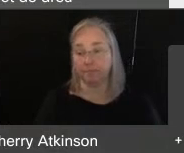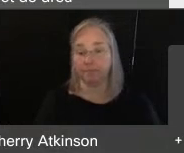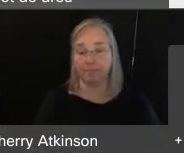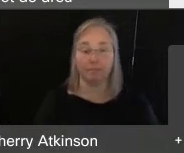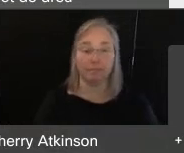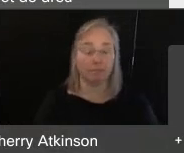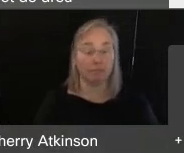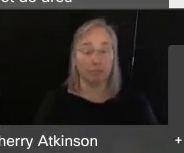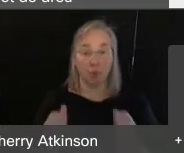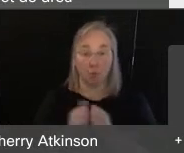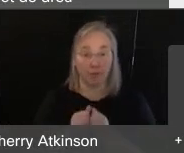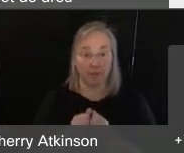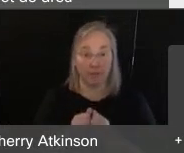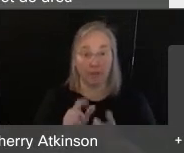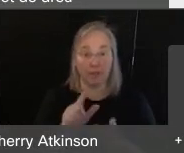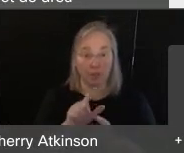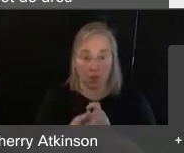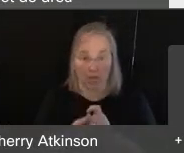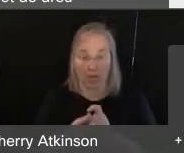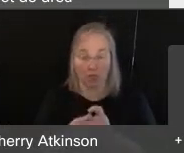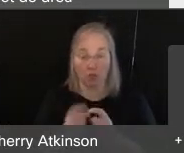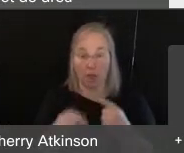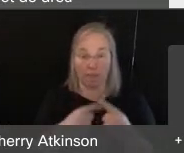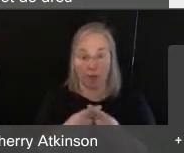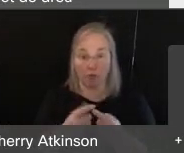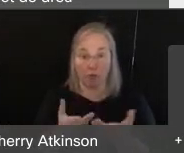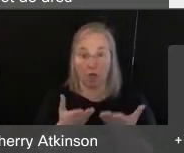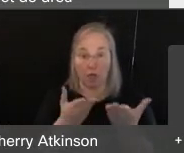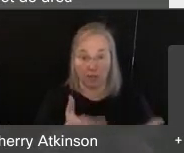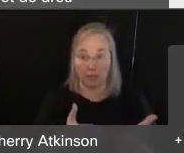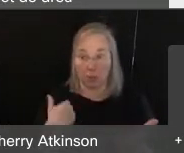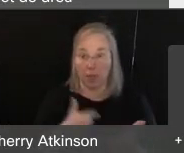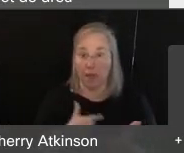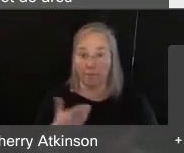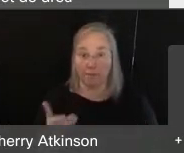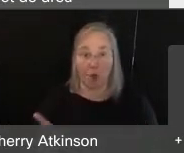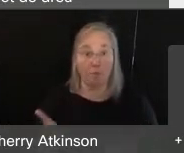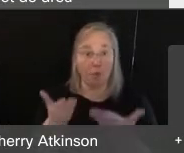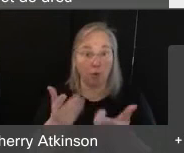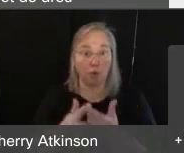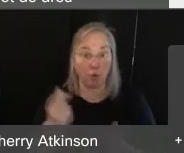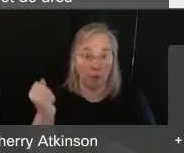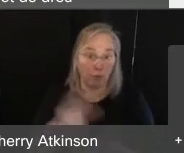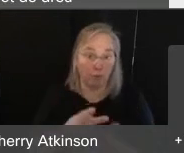So with the change we'll make around context, do we have a motion to approve the report?